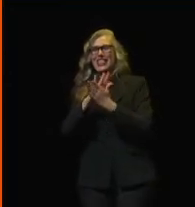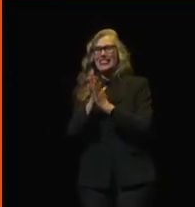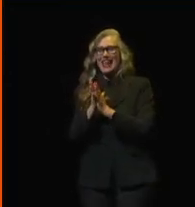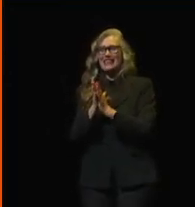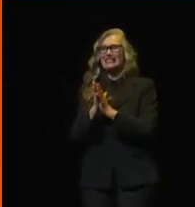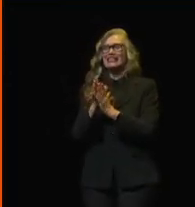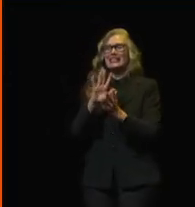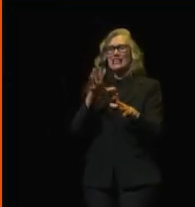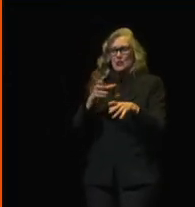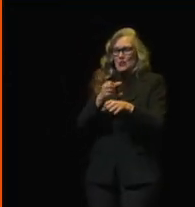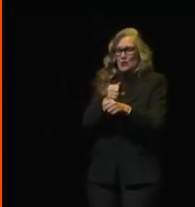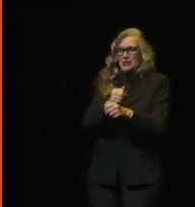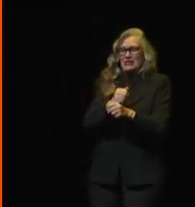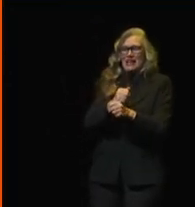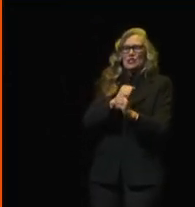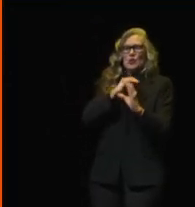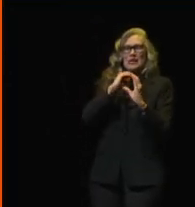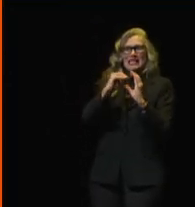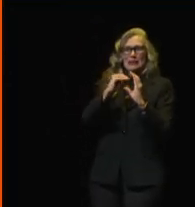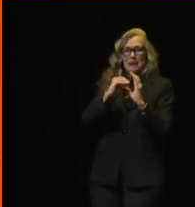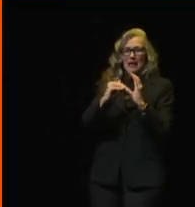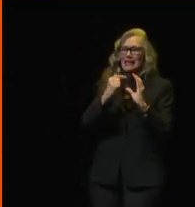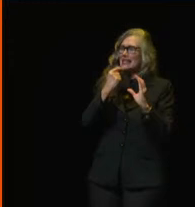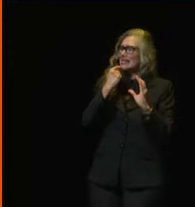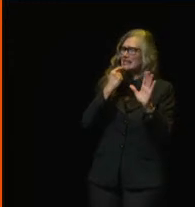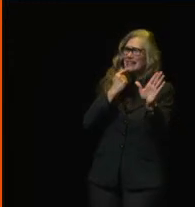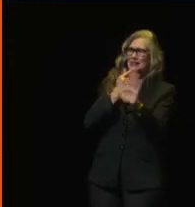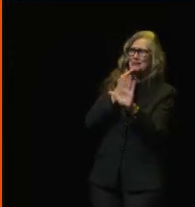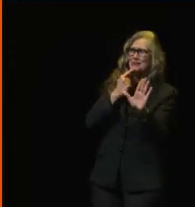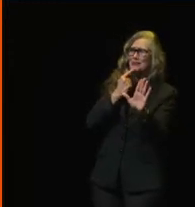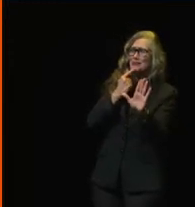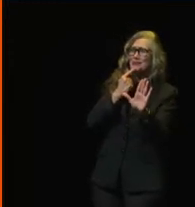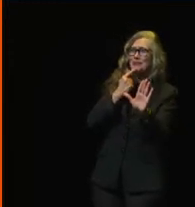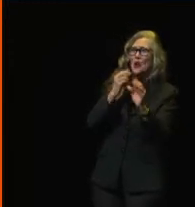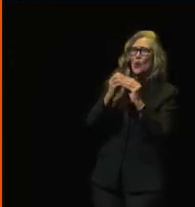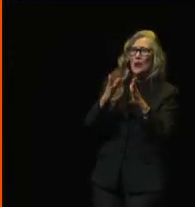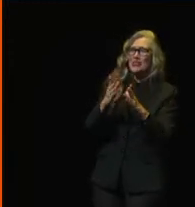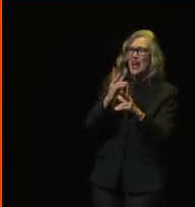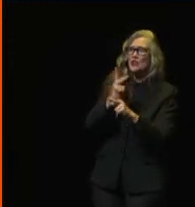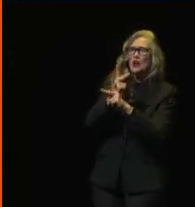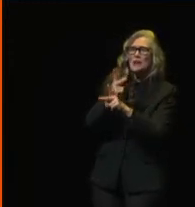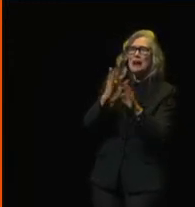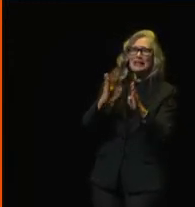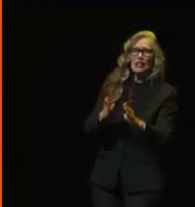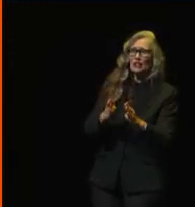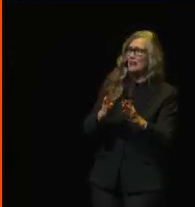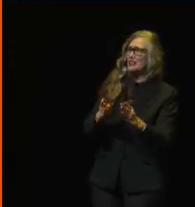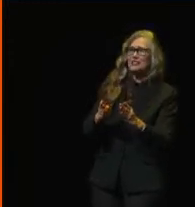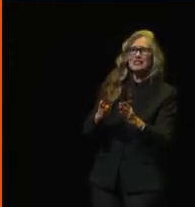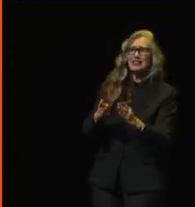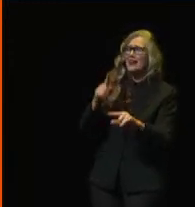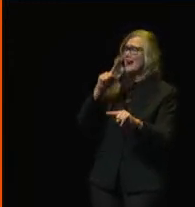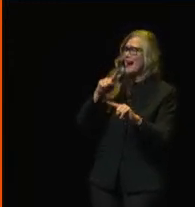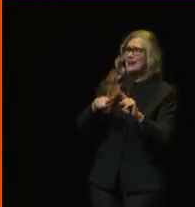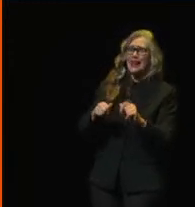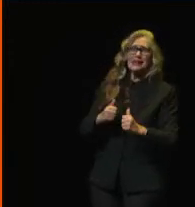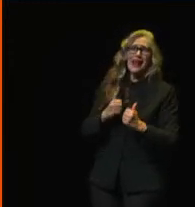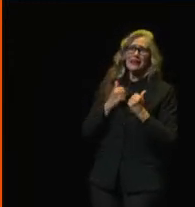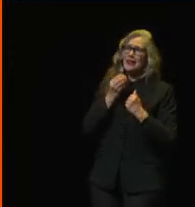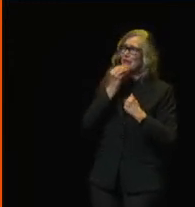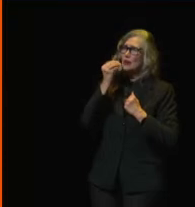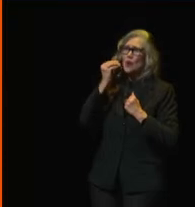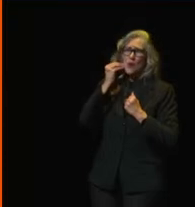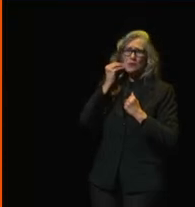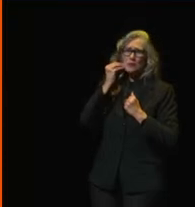what I have would be possible without my incredible team of caregivers. Without them, I would have to live in a nursing home or not at all. Millions